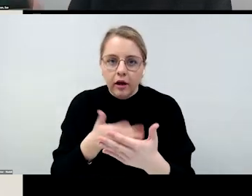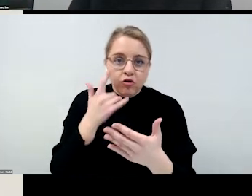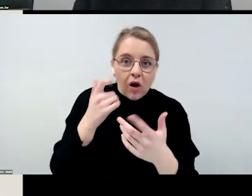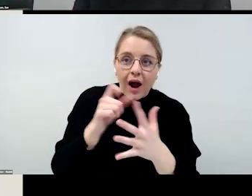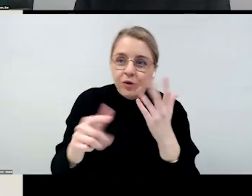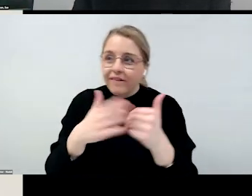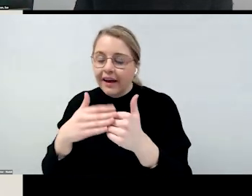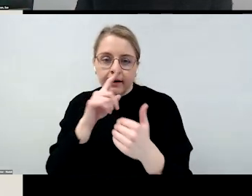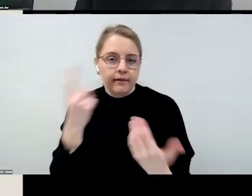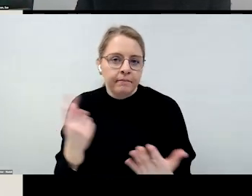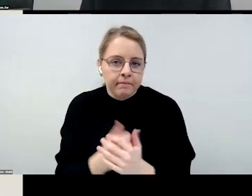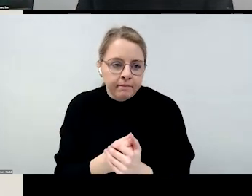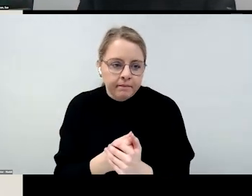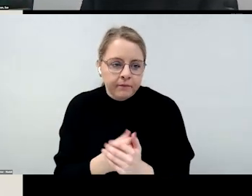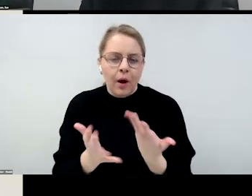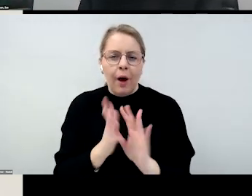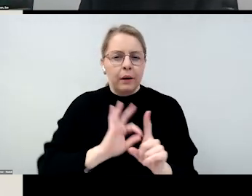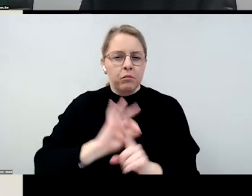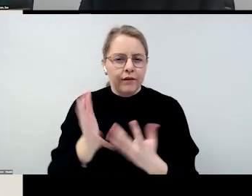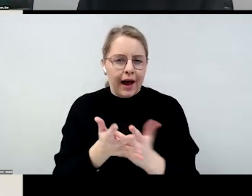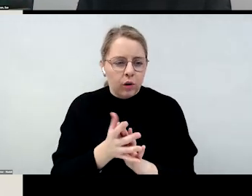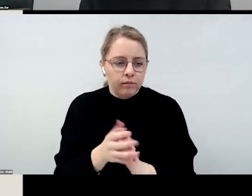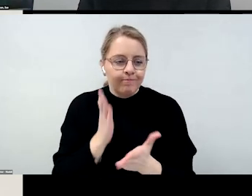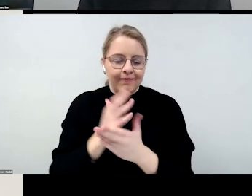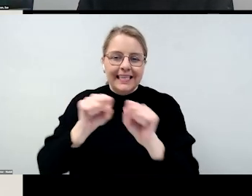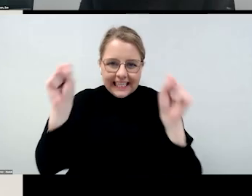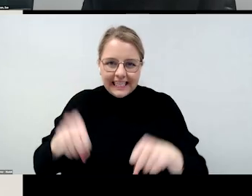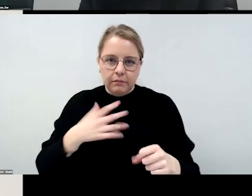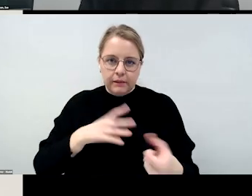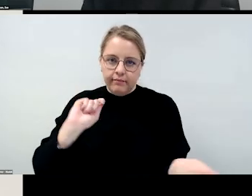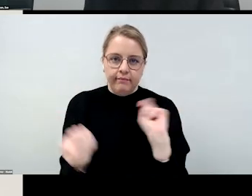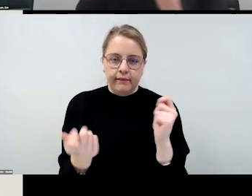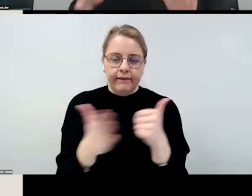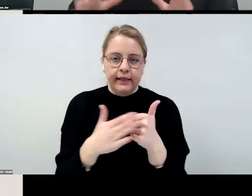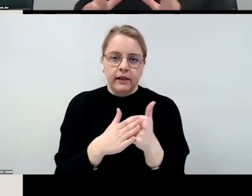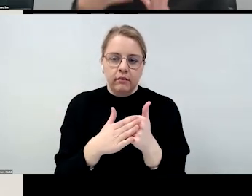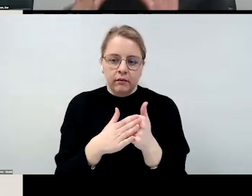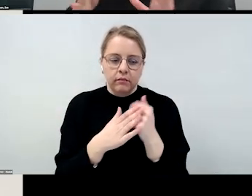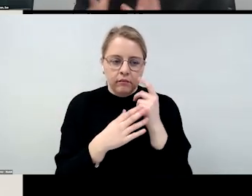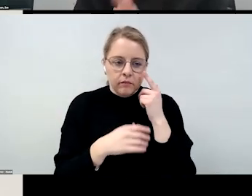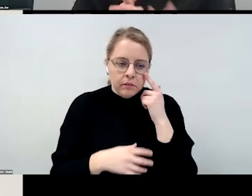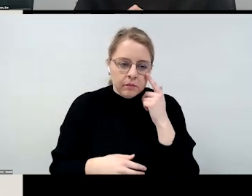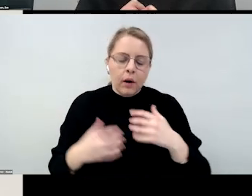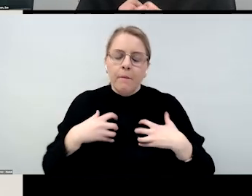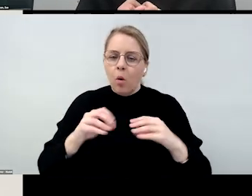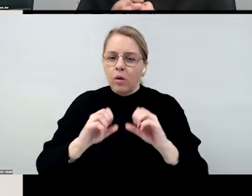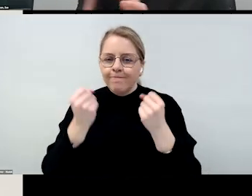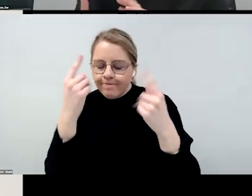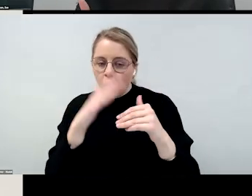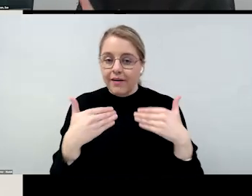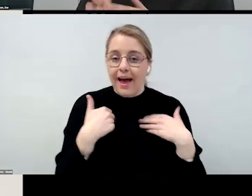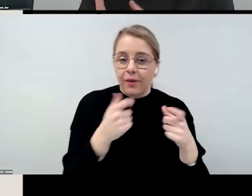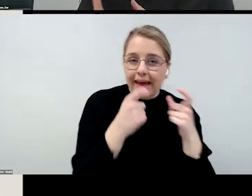So what can we do to improve this? Well, we really need to see kind of system-wide reform, particularly that clarity among public healthcare